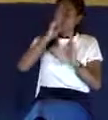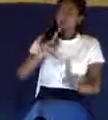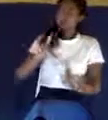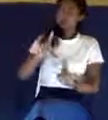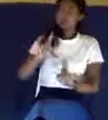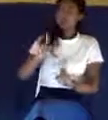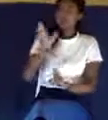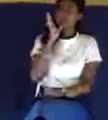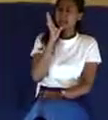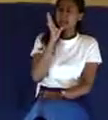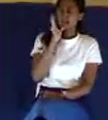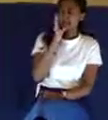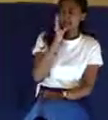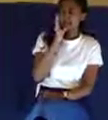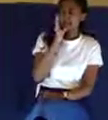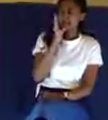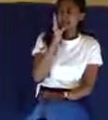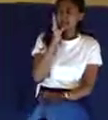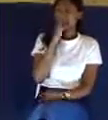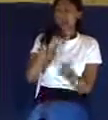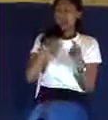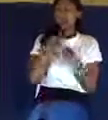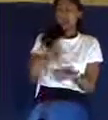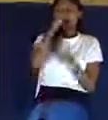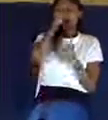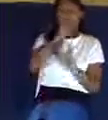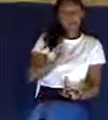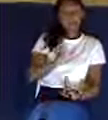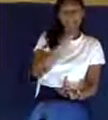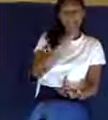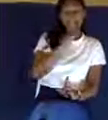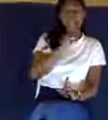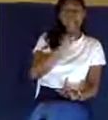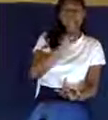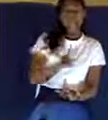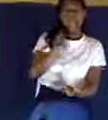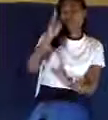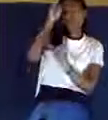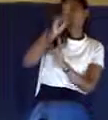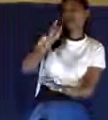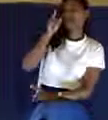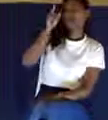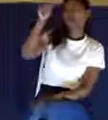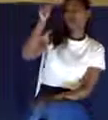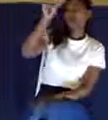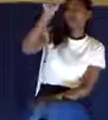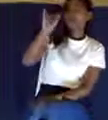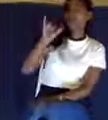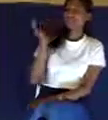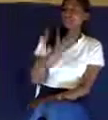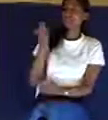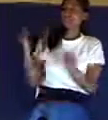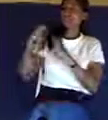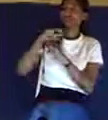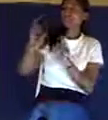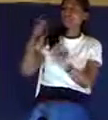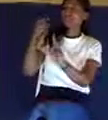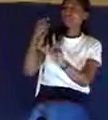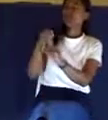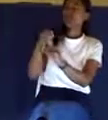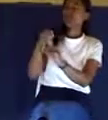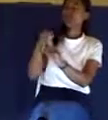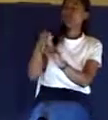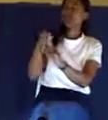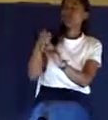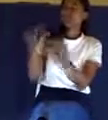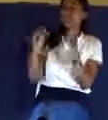them. And in doing so, Lord, ultimately we honor you, which is our highest goal. The thing that we want to do more